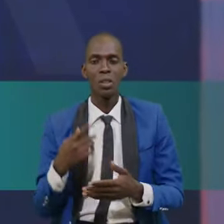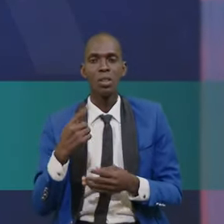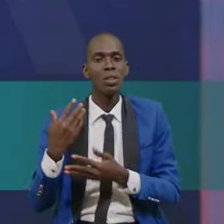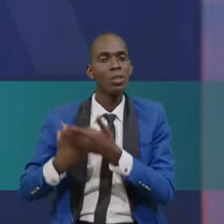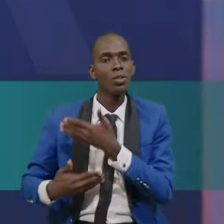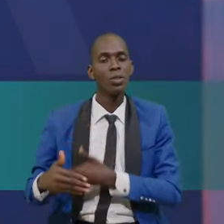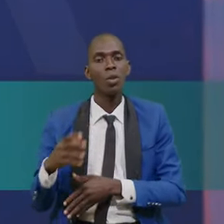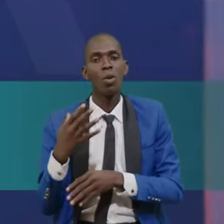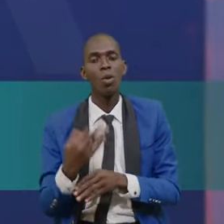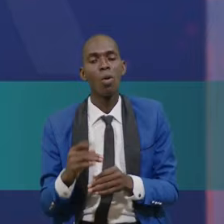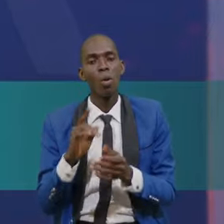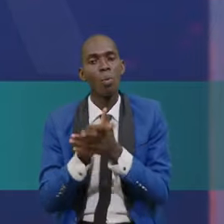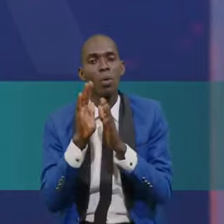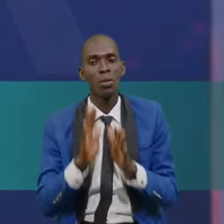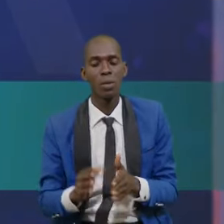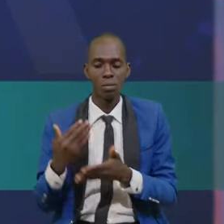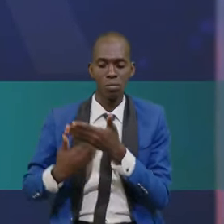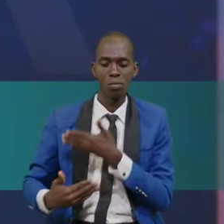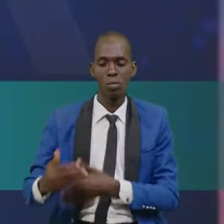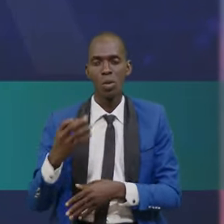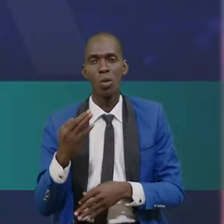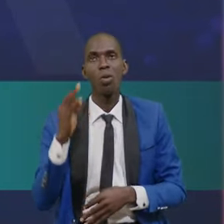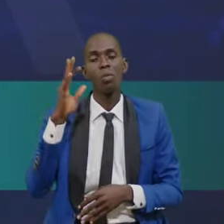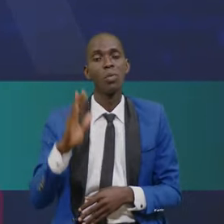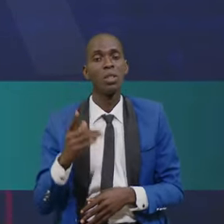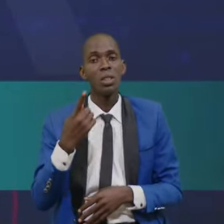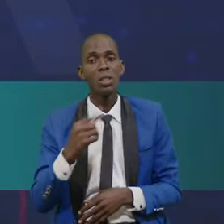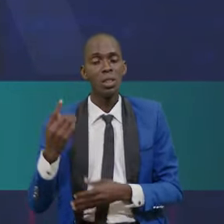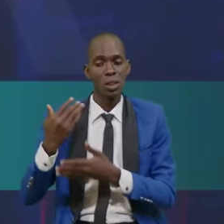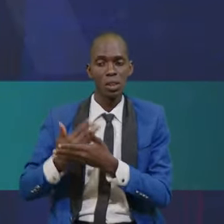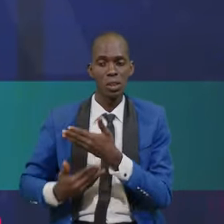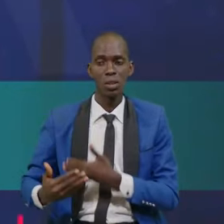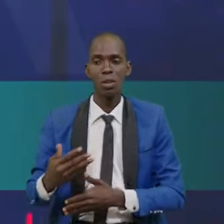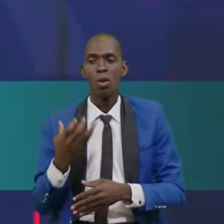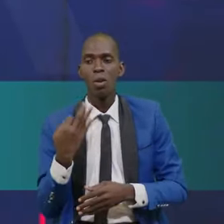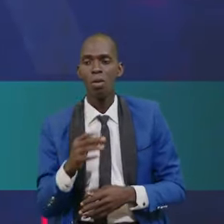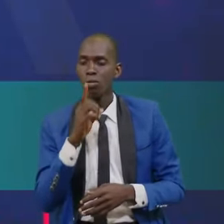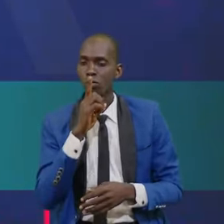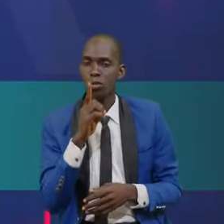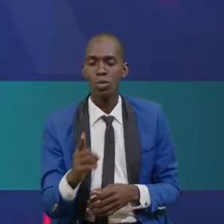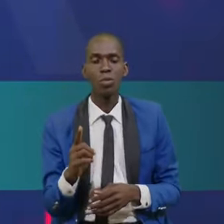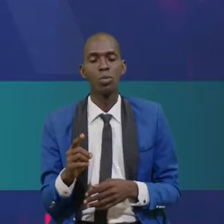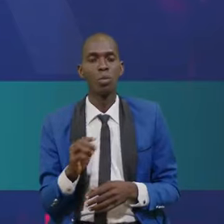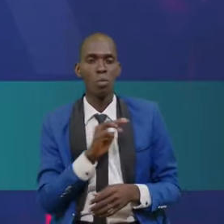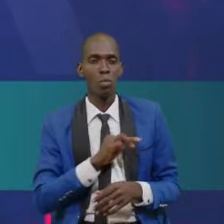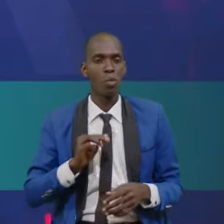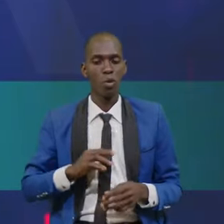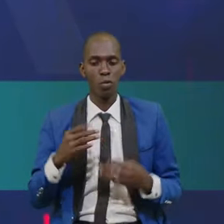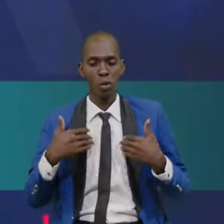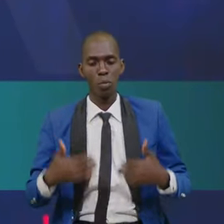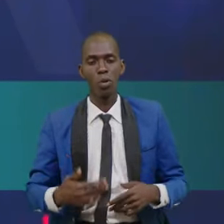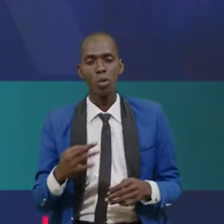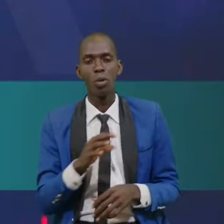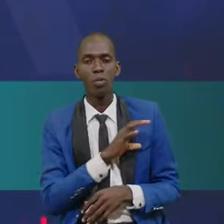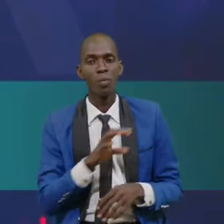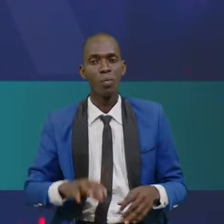believers, the generation of ministers, the generation of true members of the body of Christ. And the Lord